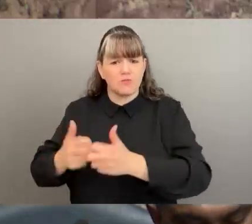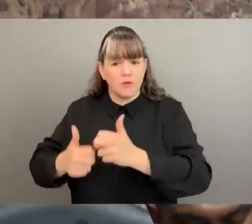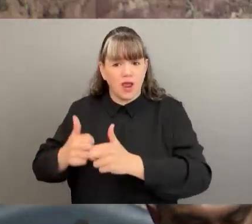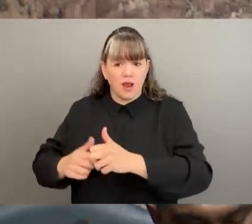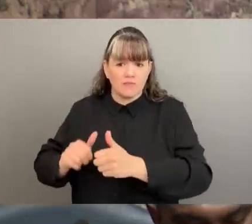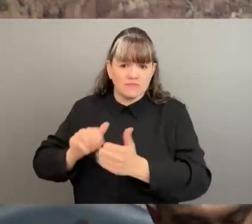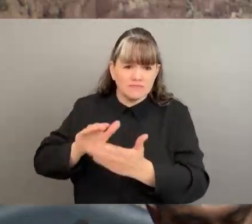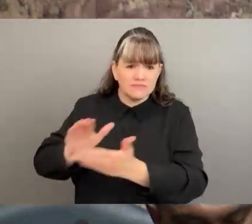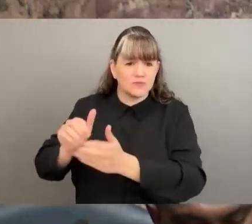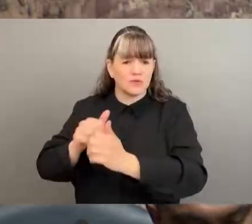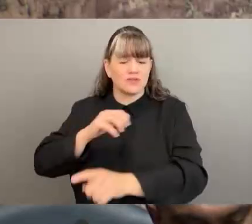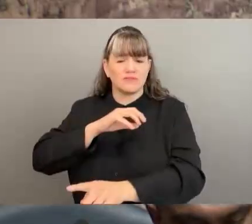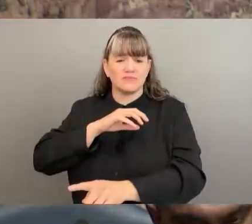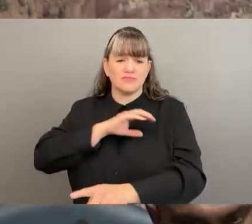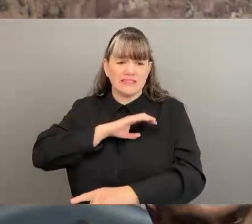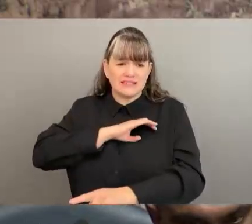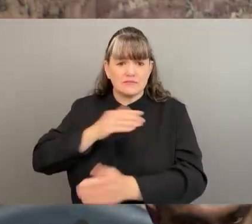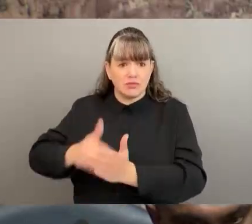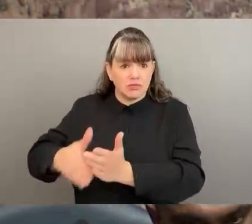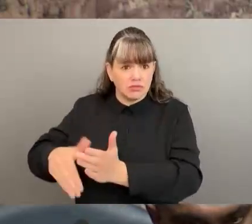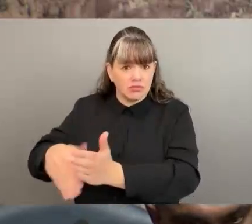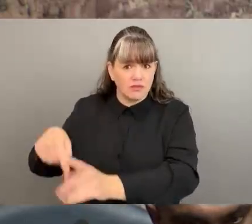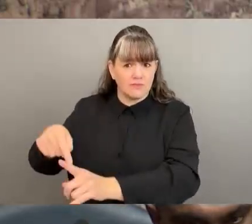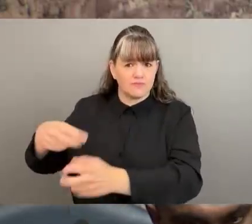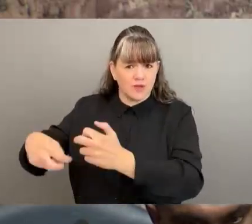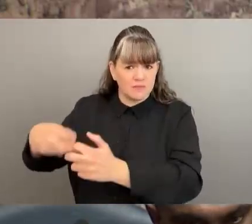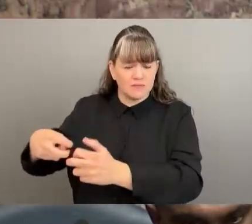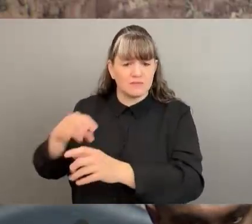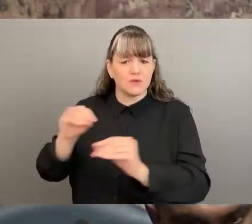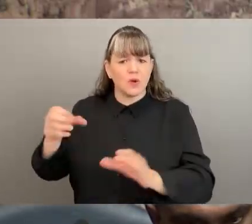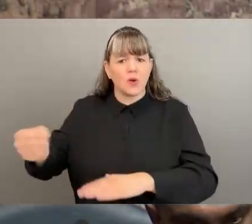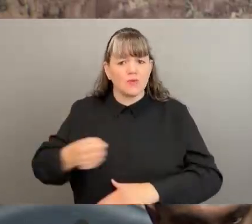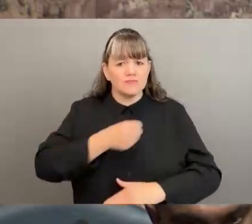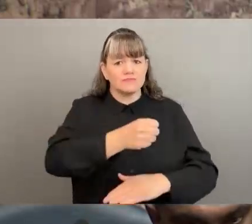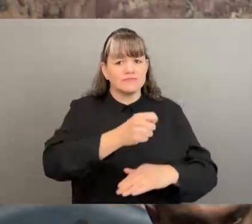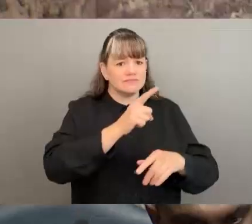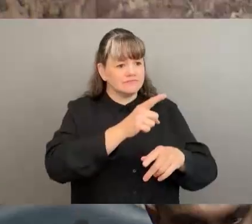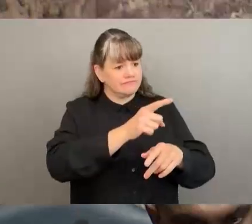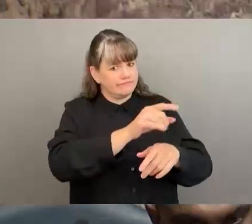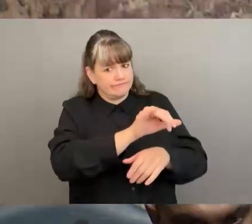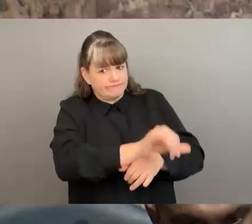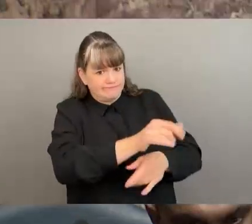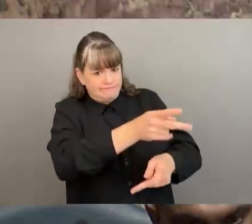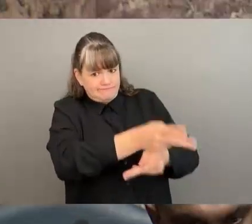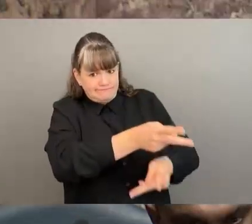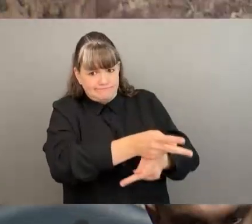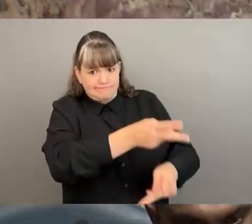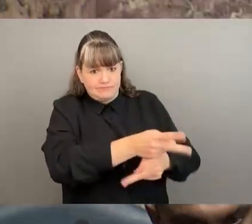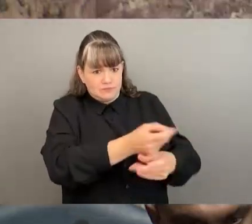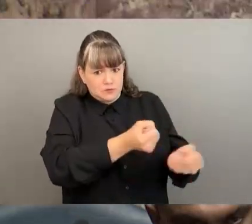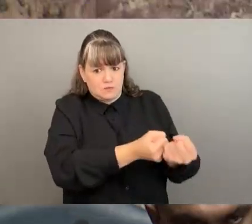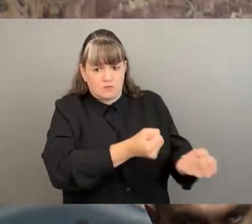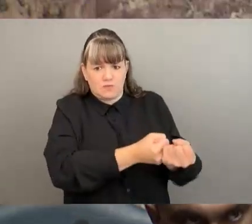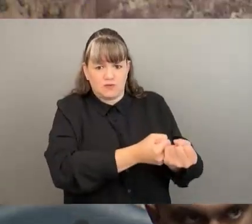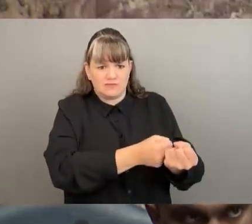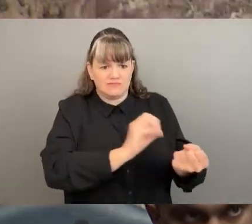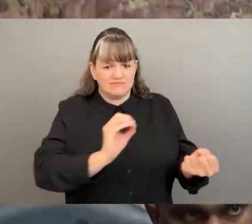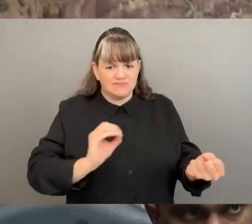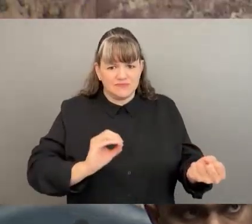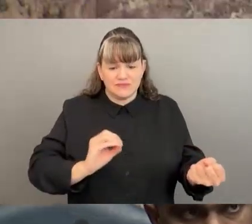to ensure effective support was in place. He had services, but they